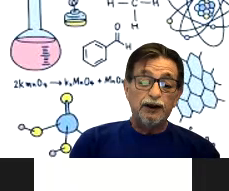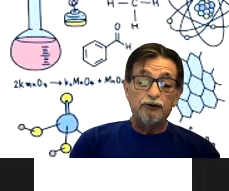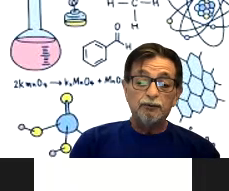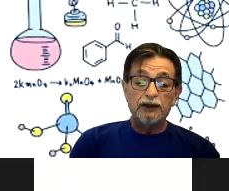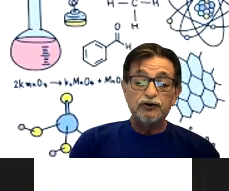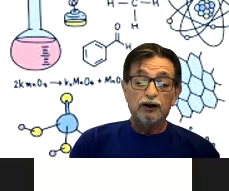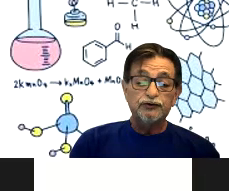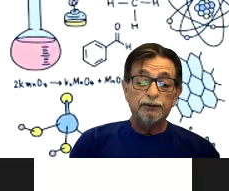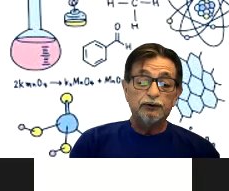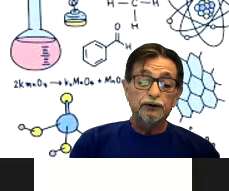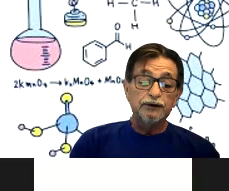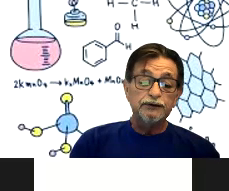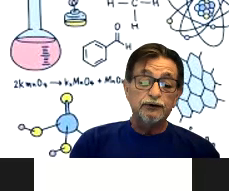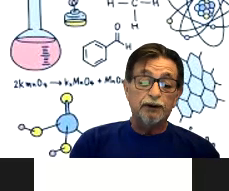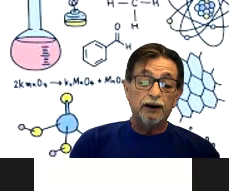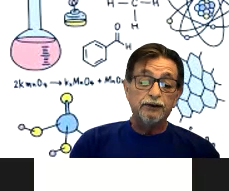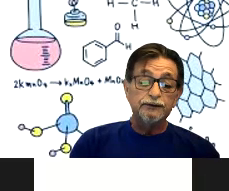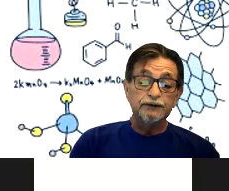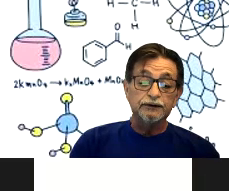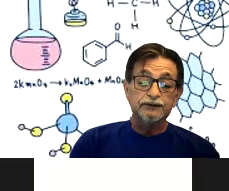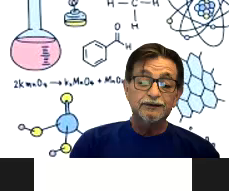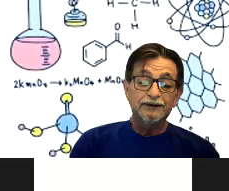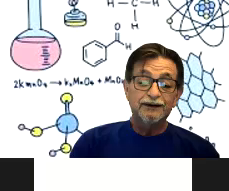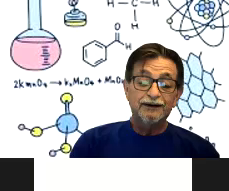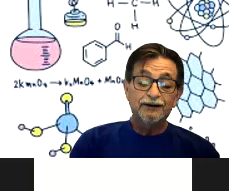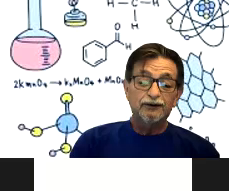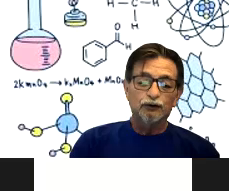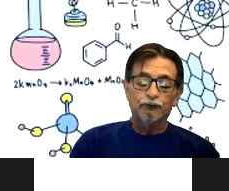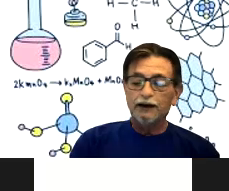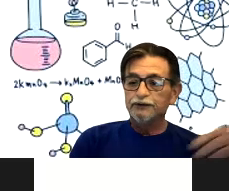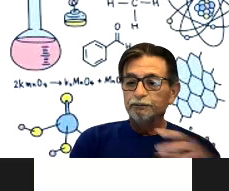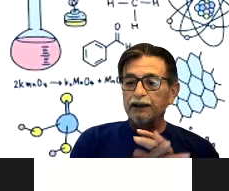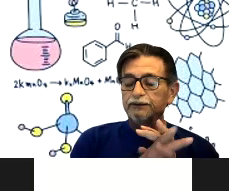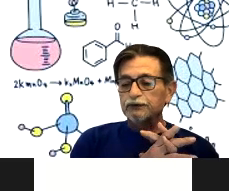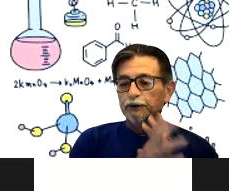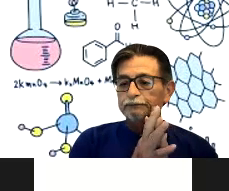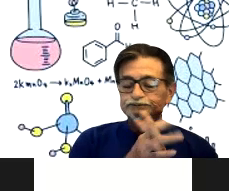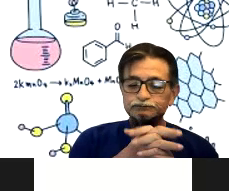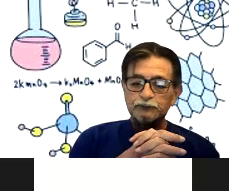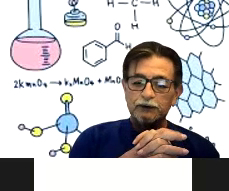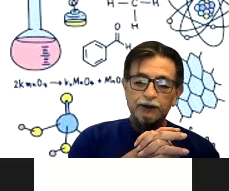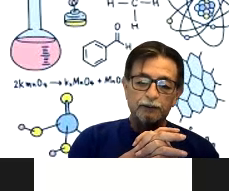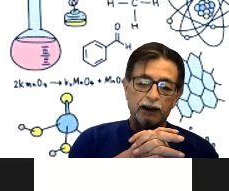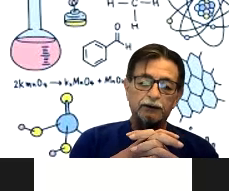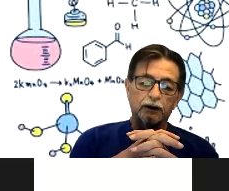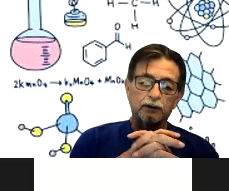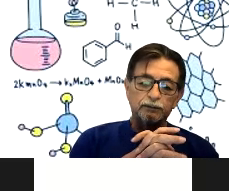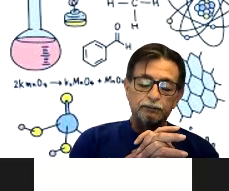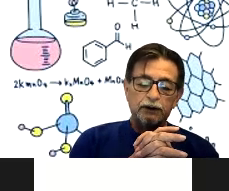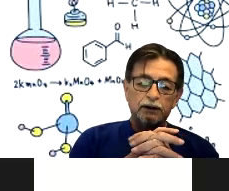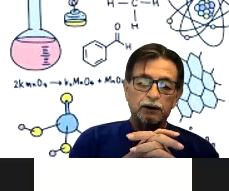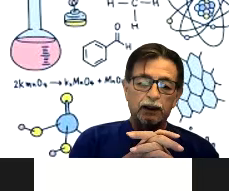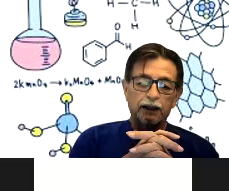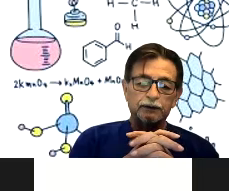This one here, you make chocolate chip cookies, you probably use this. Good old-fashioned baking soda, okay,